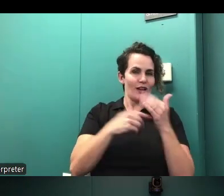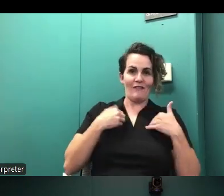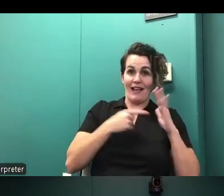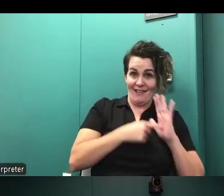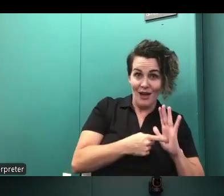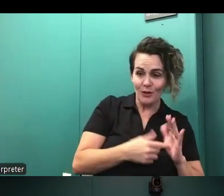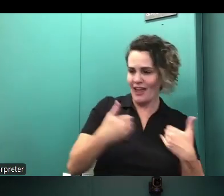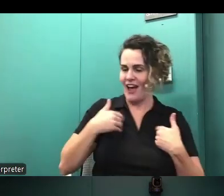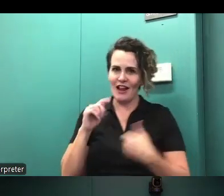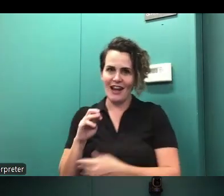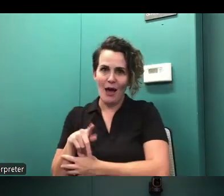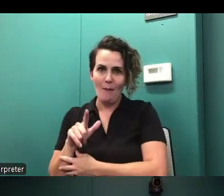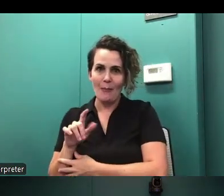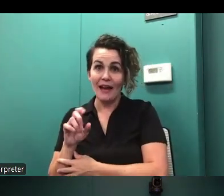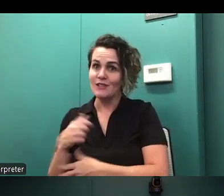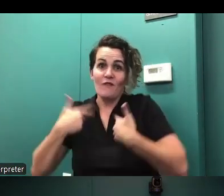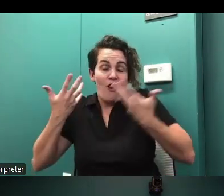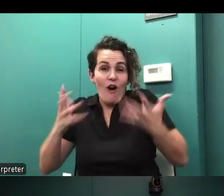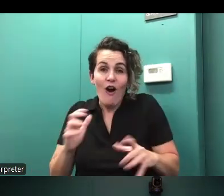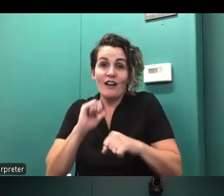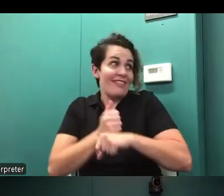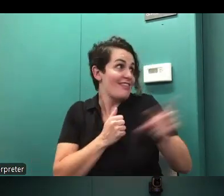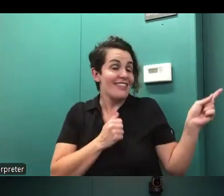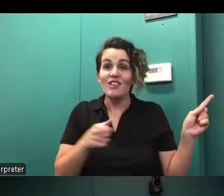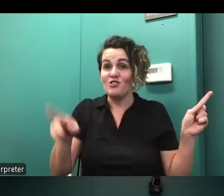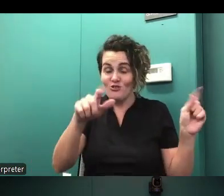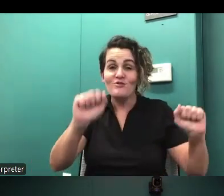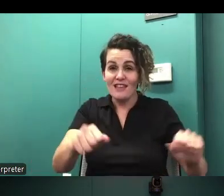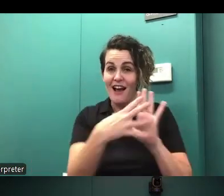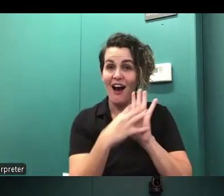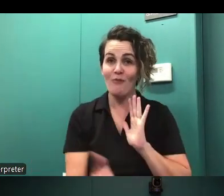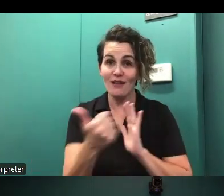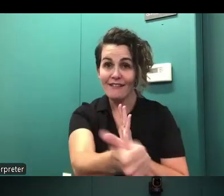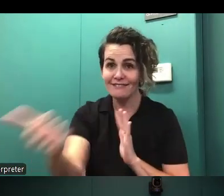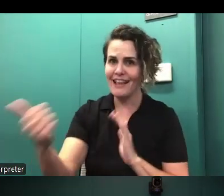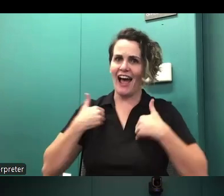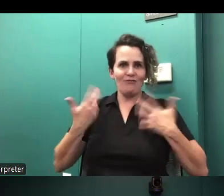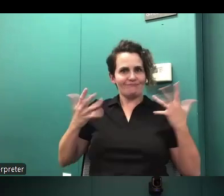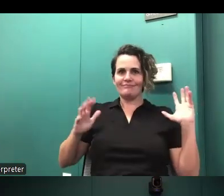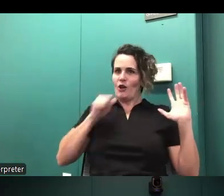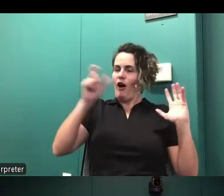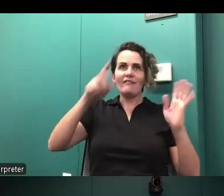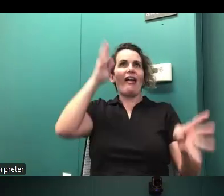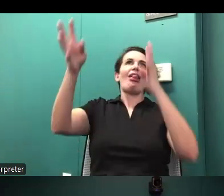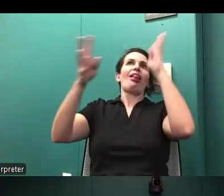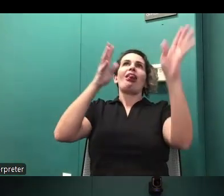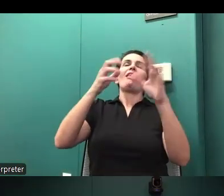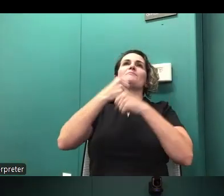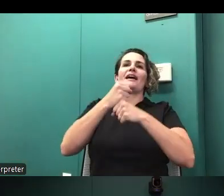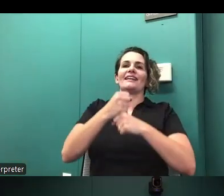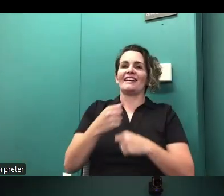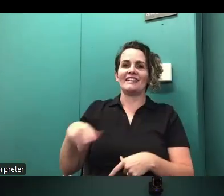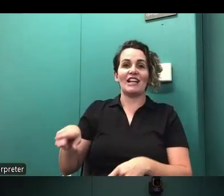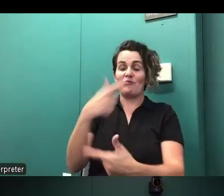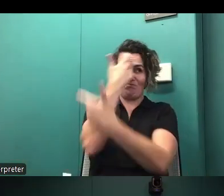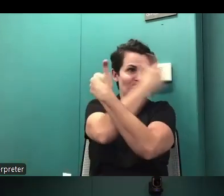those same ones that we're showing you, they're already created. You'll have to make a copy of them. You'll have them. Modify them, do whatever you want with them. You